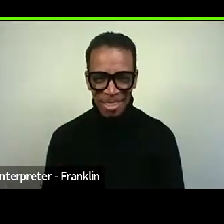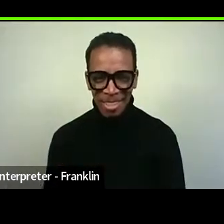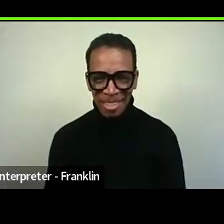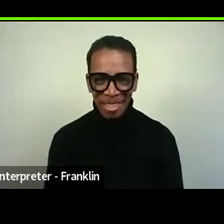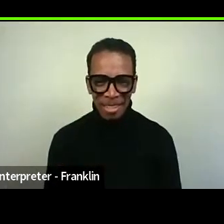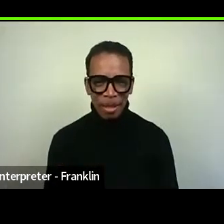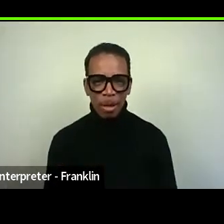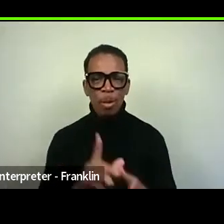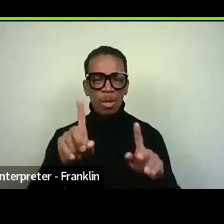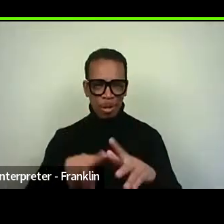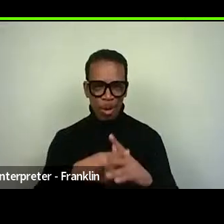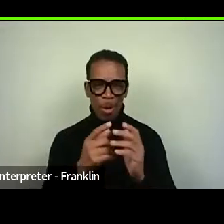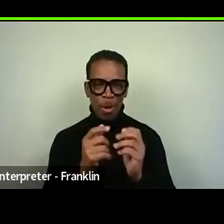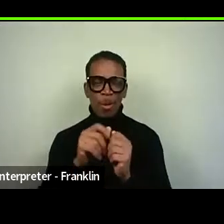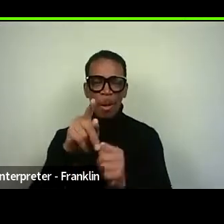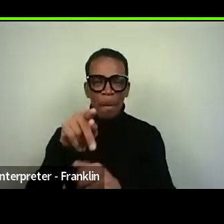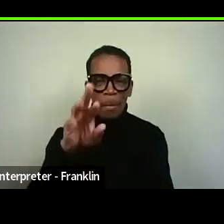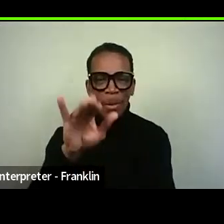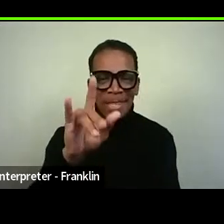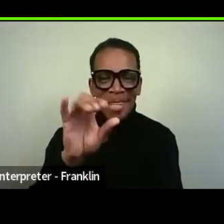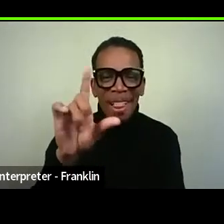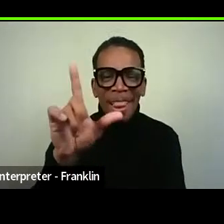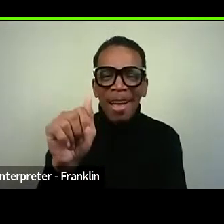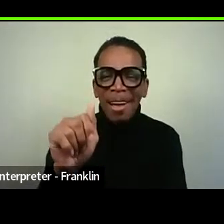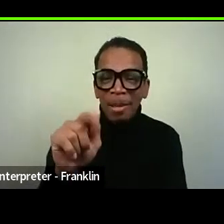And we can start with Priscilla if you're okay with that.